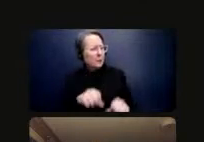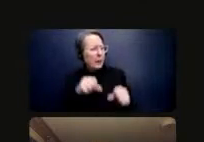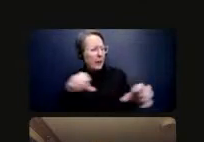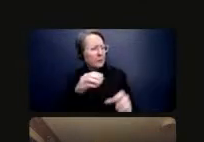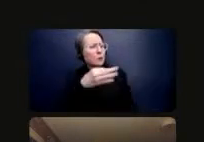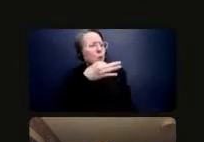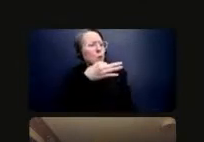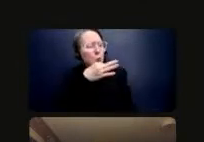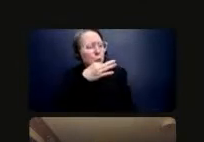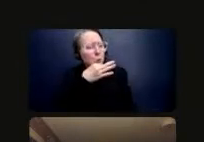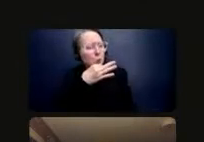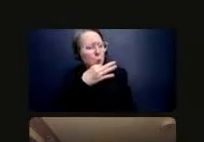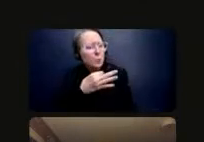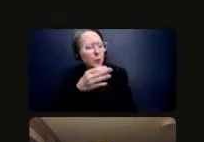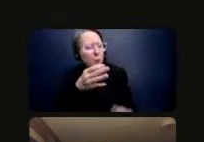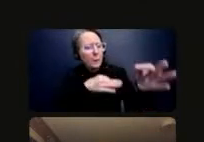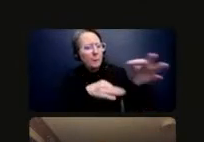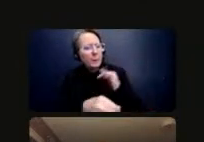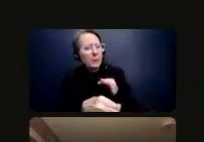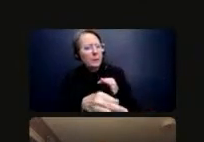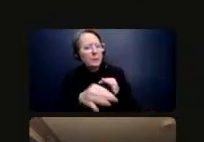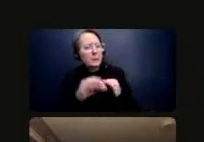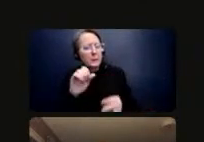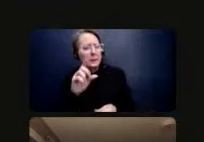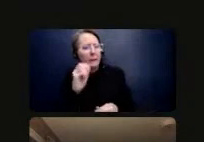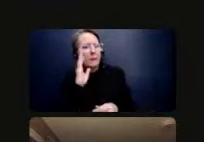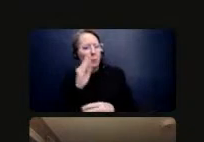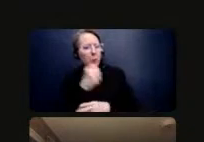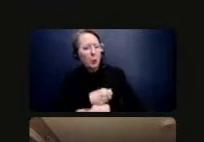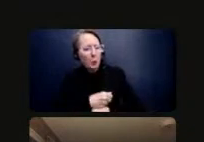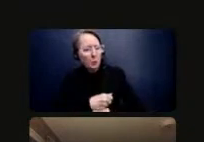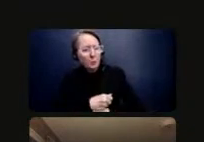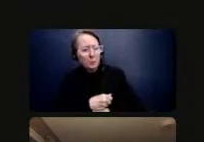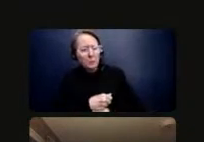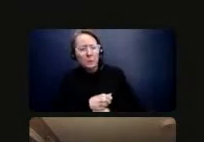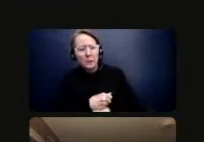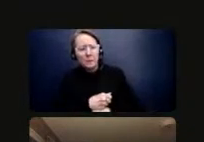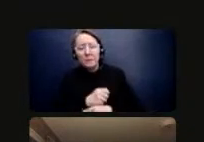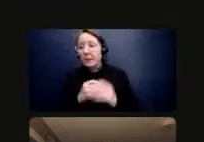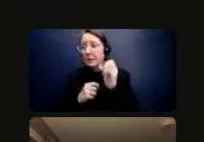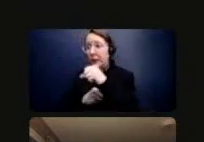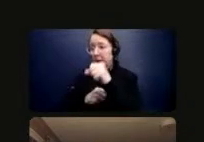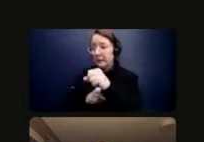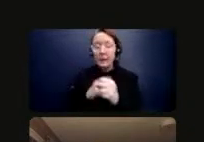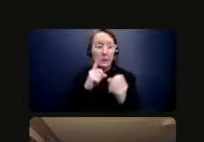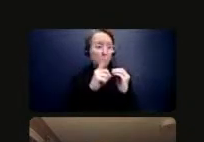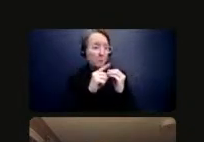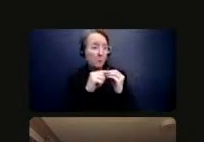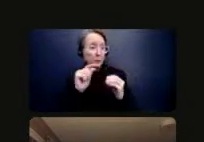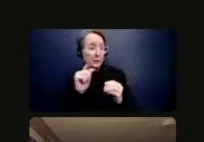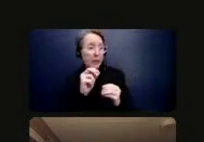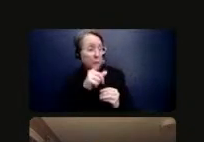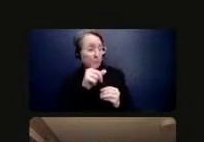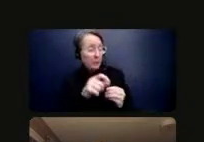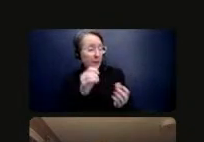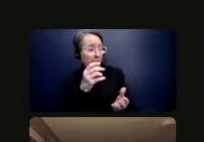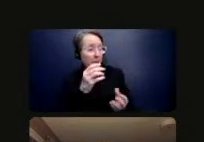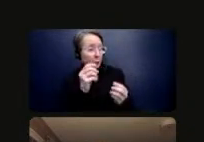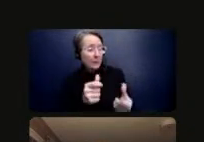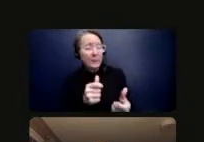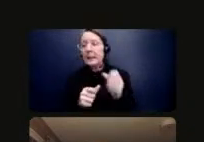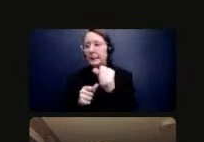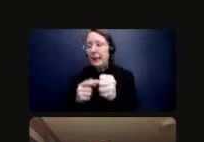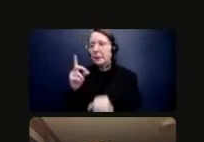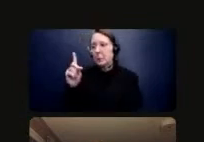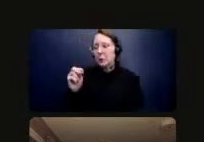soon, replacing the site that's closing? I mean, is that one yes. more site? You need that fairly quickly. We do, yes.